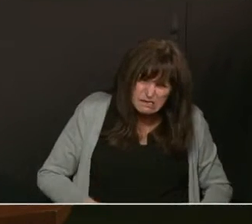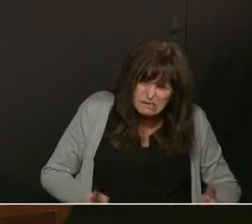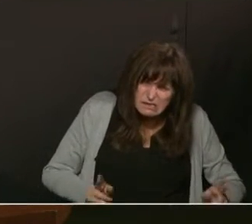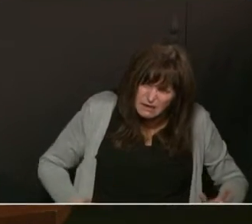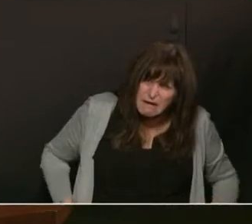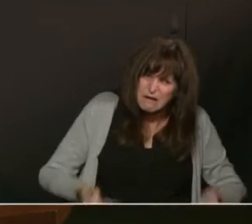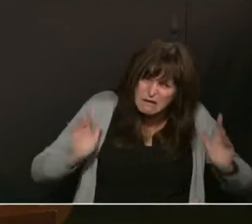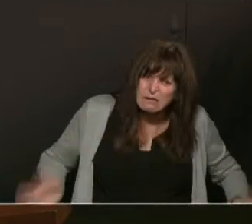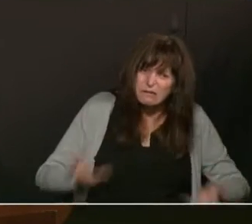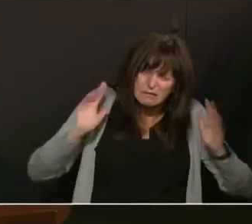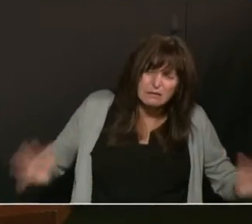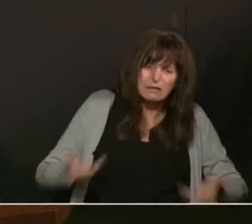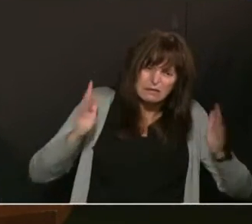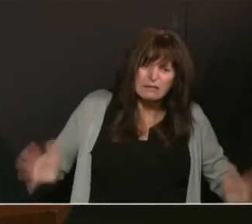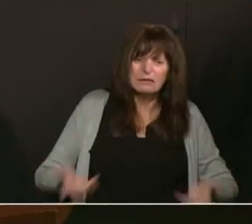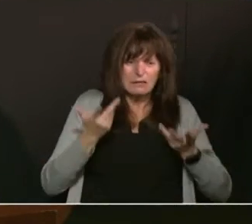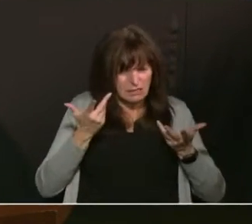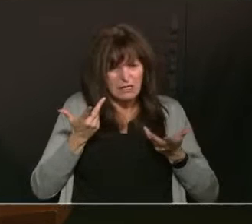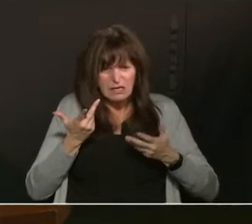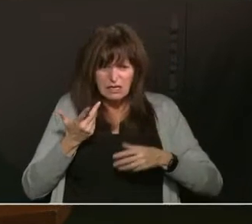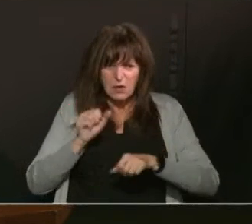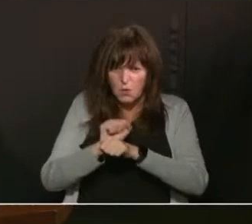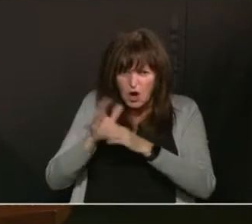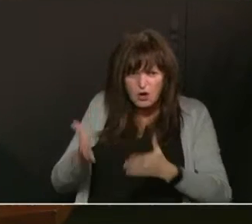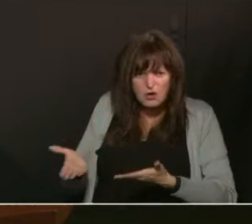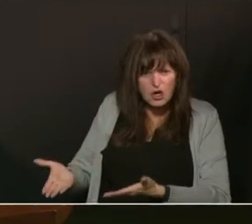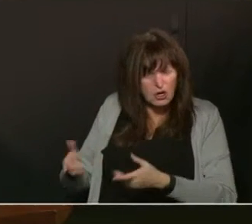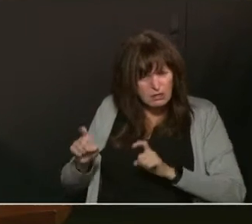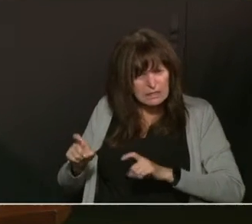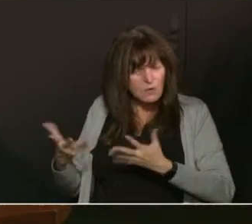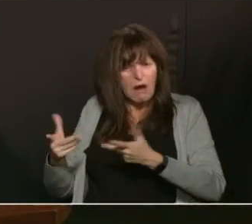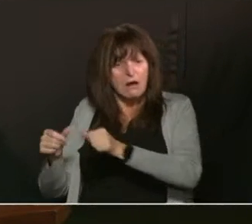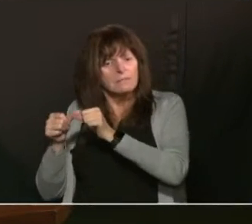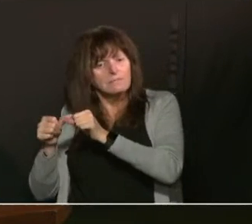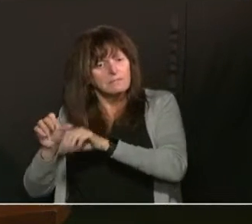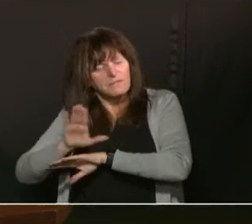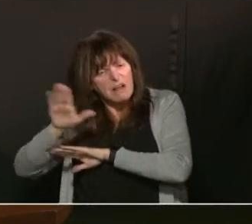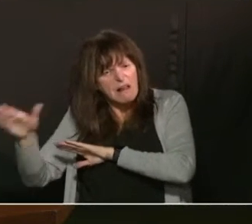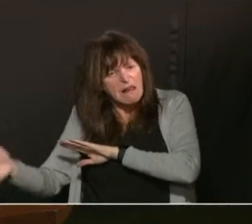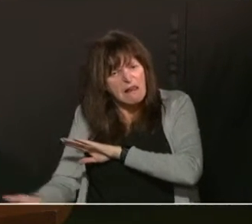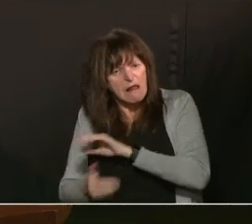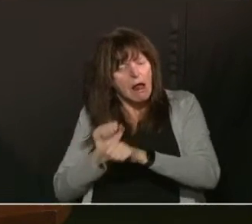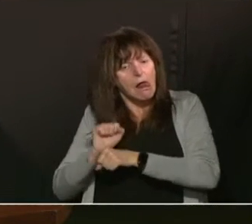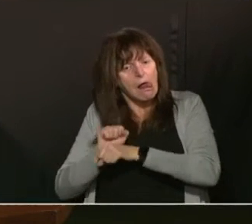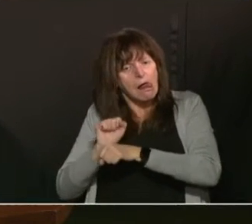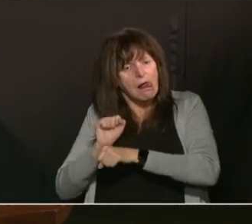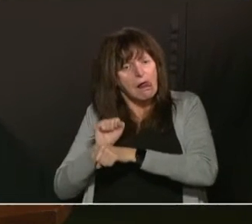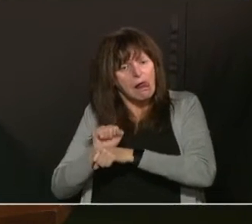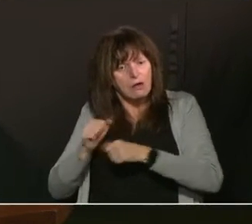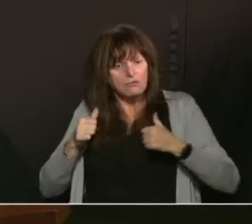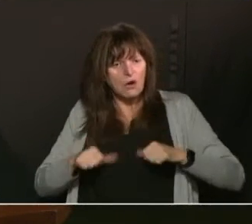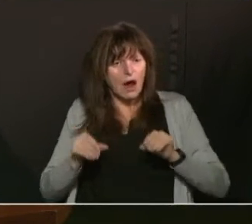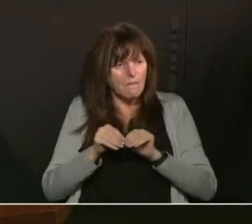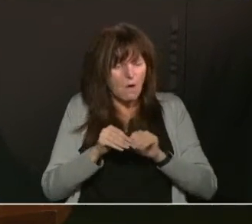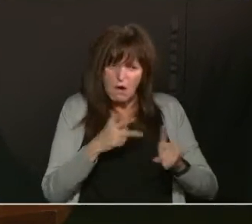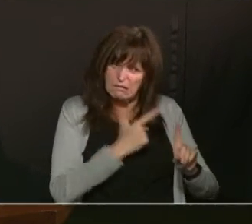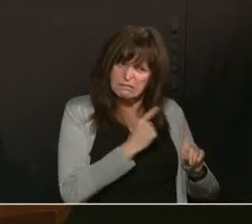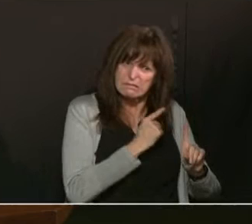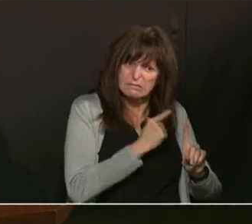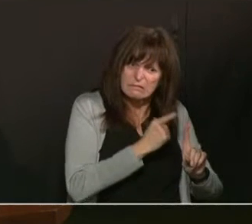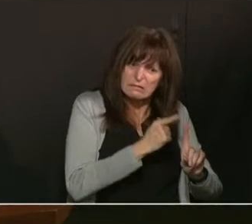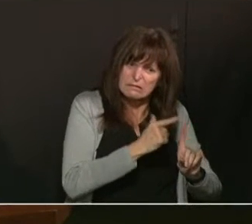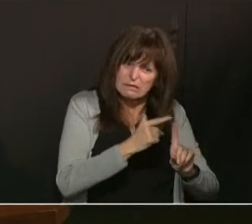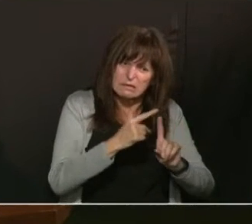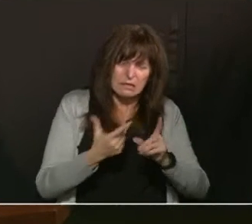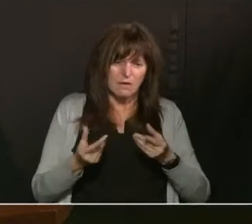holidays because we want to add more capacity. So it seems easy for the province to sort of flip the switch and say, here's the more appointments, and a lot more difficult for the